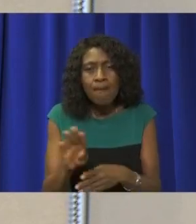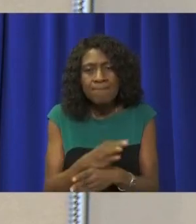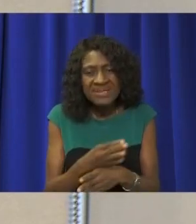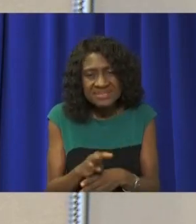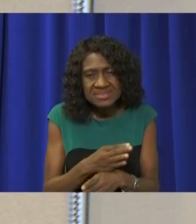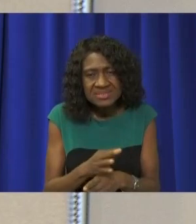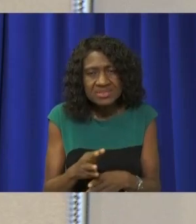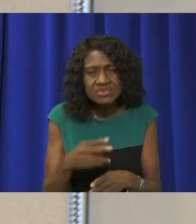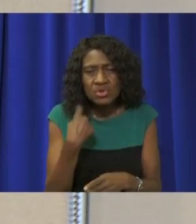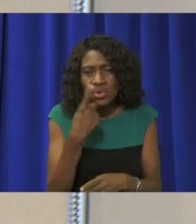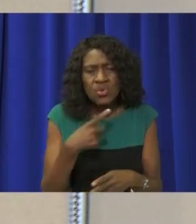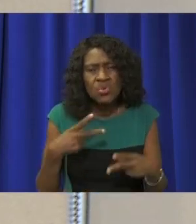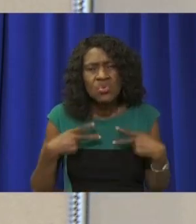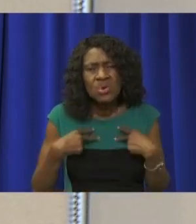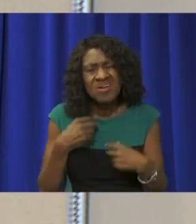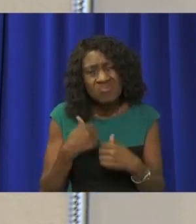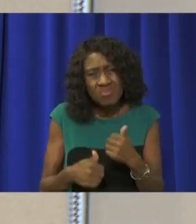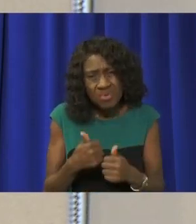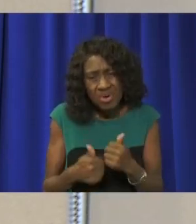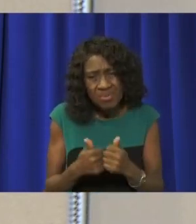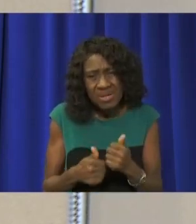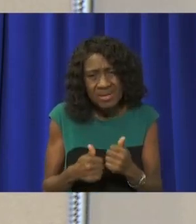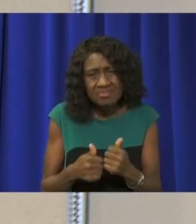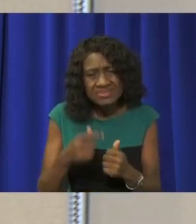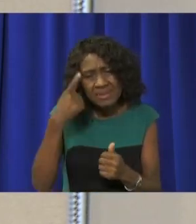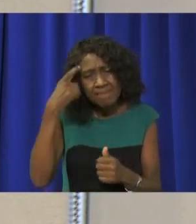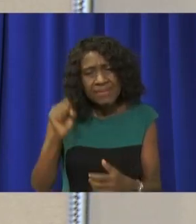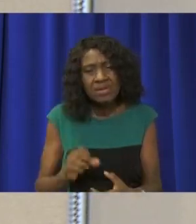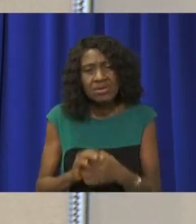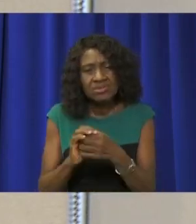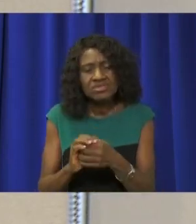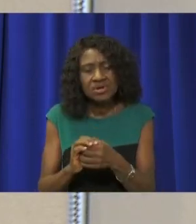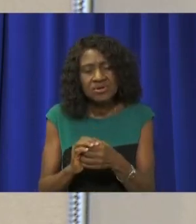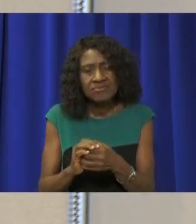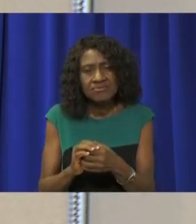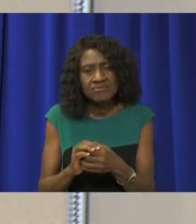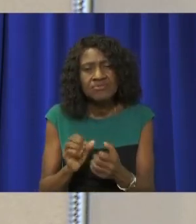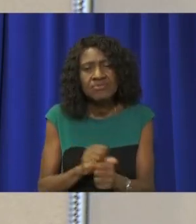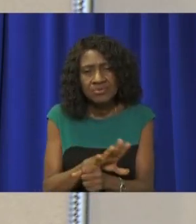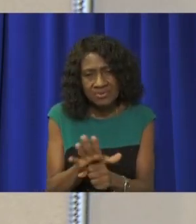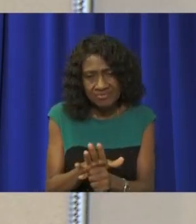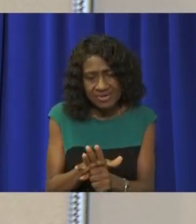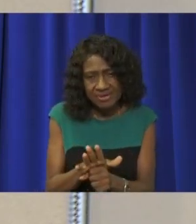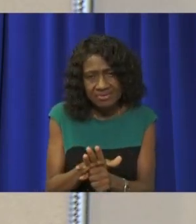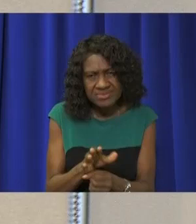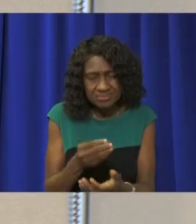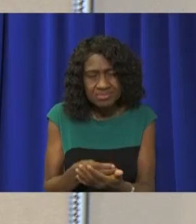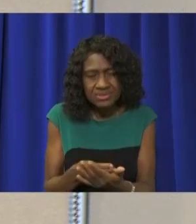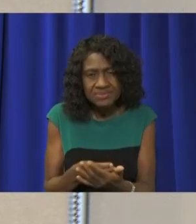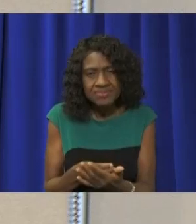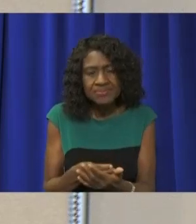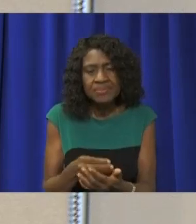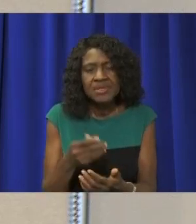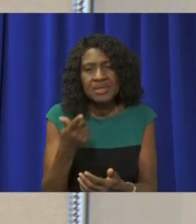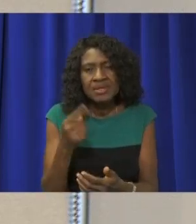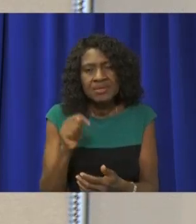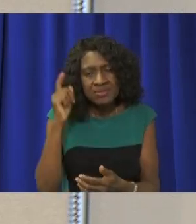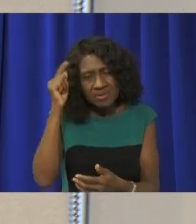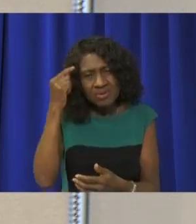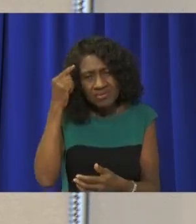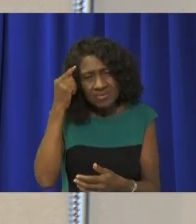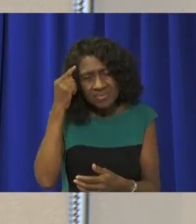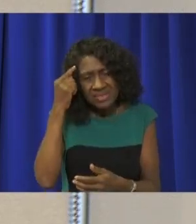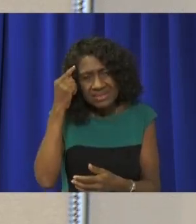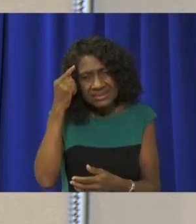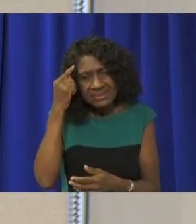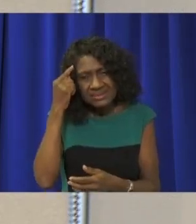experienced financial hardship as a result of the pandemic. The government considers the award to be an important milestone.